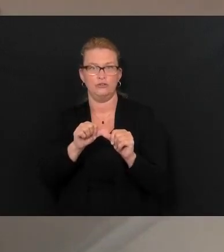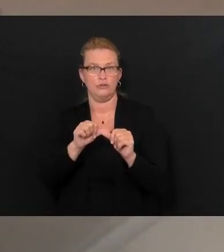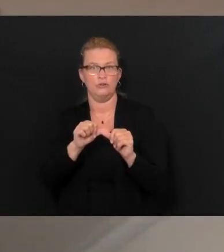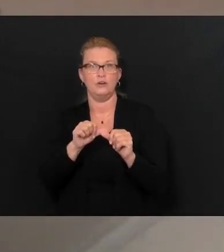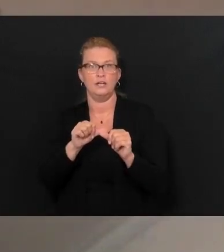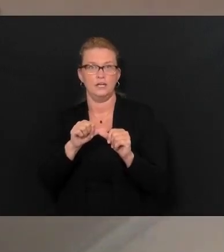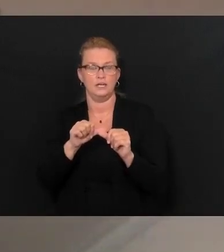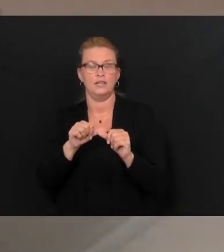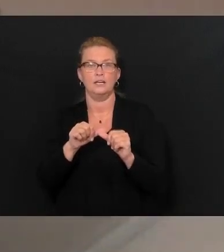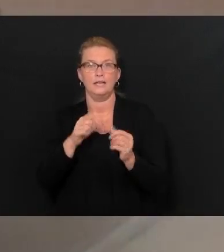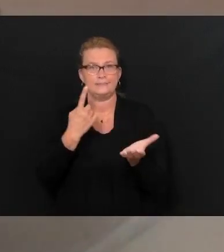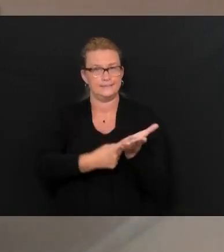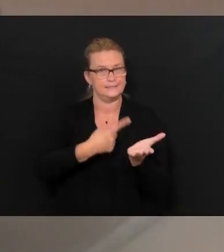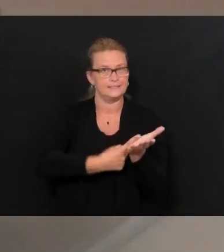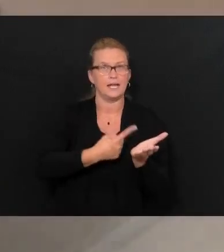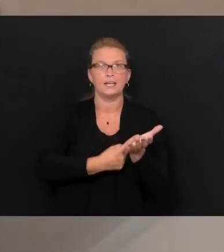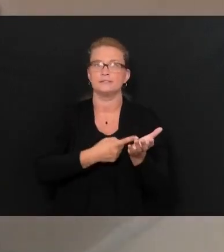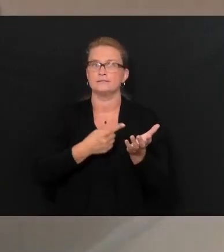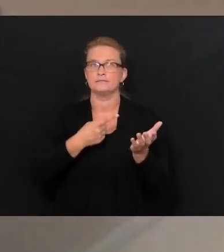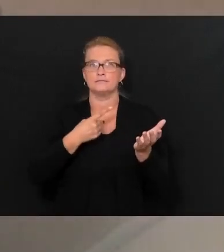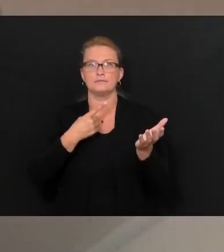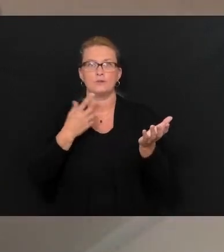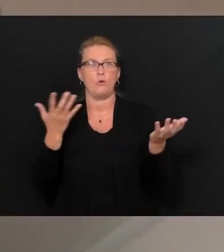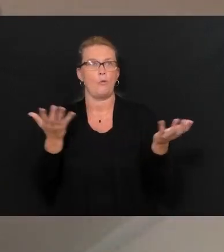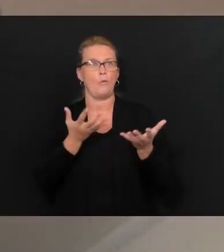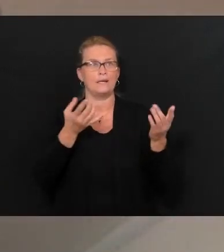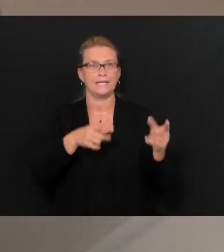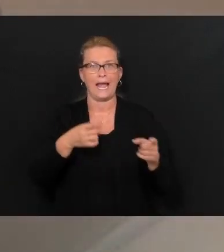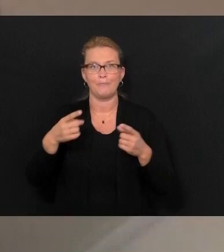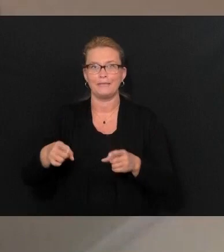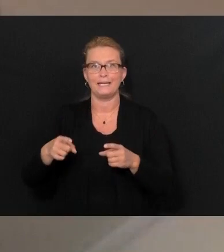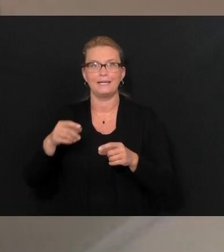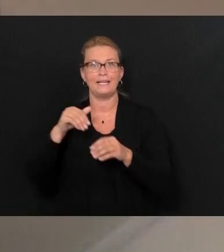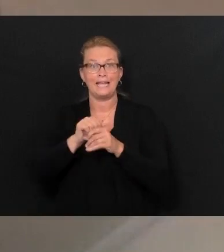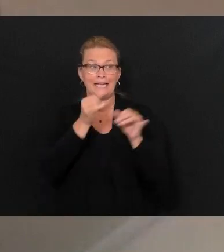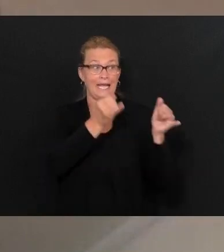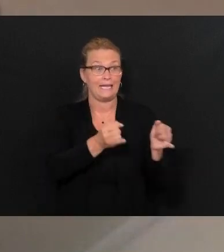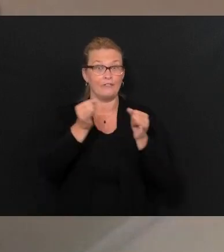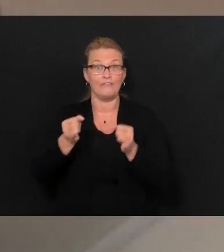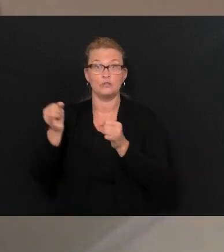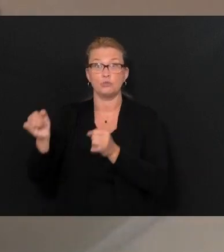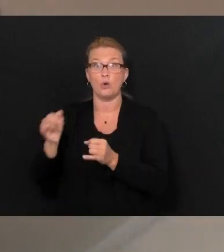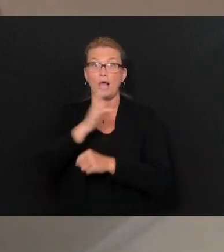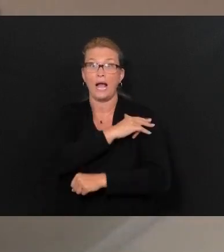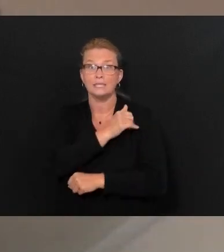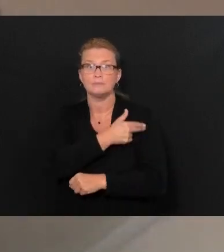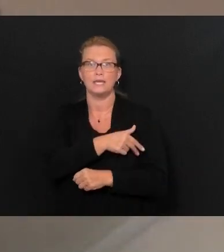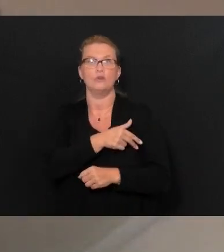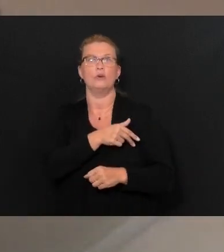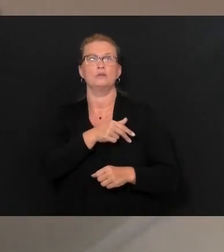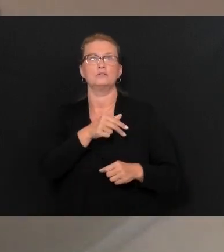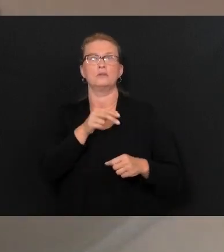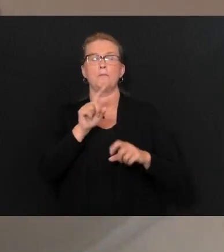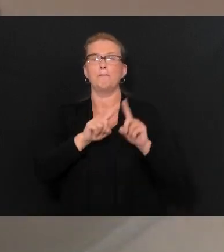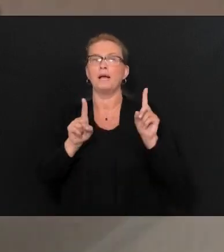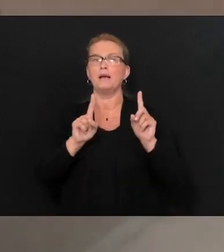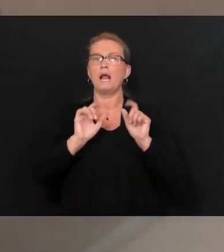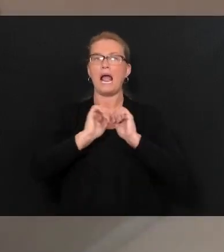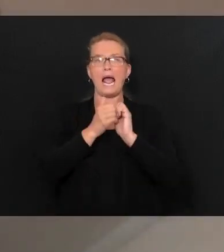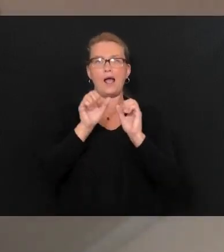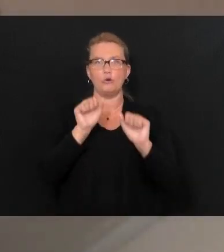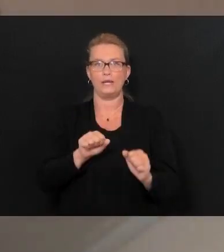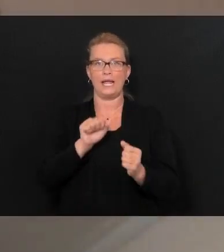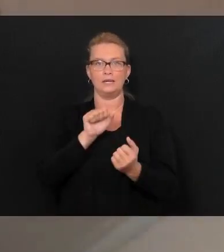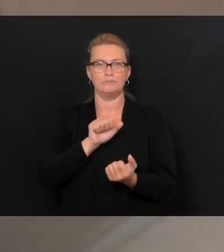discussion around not only what's going on at a individual hospital or health system, but also how we can start to